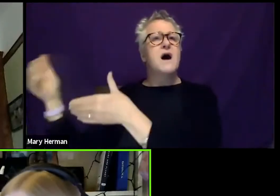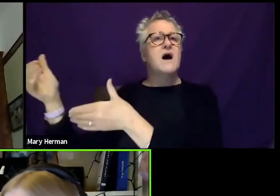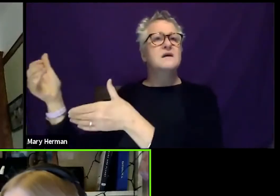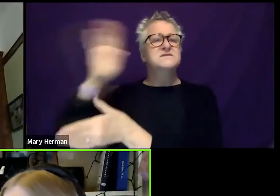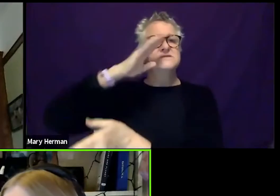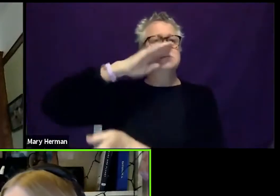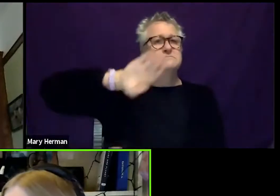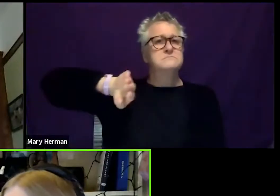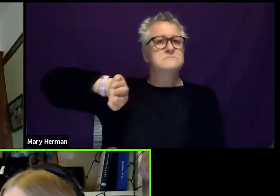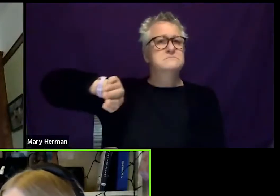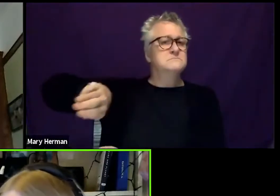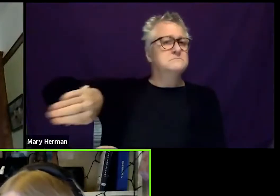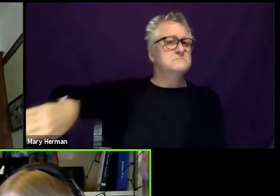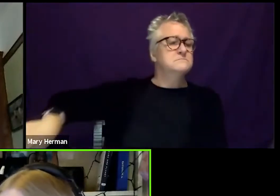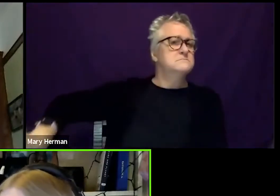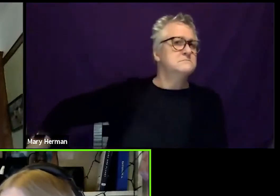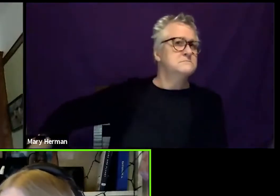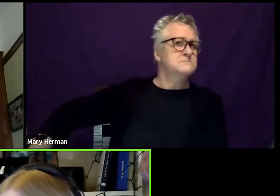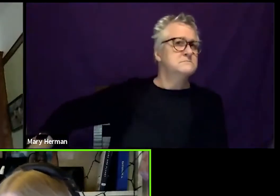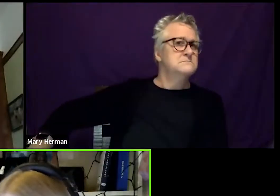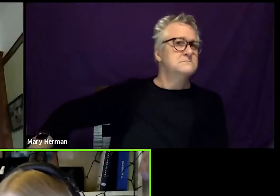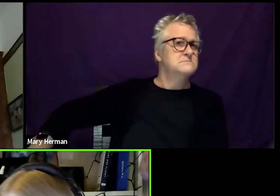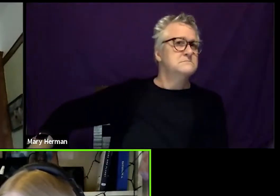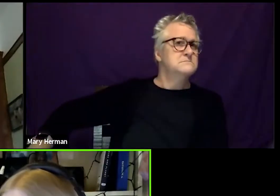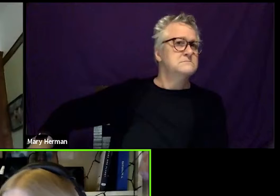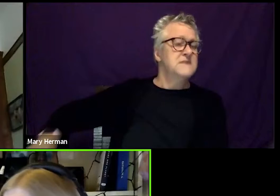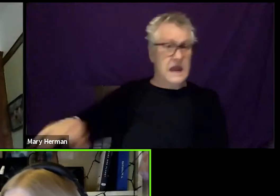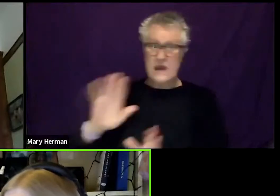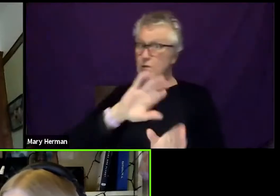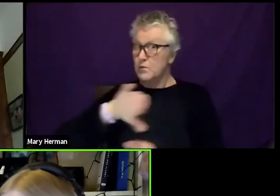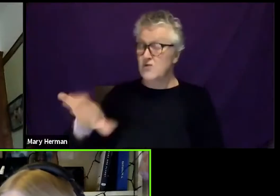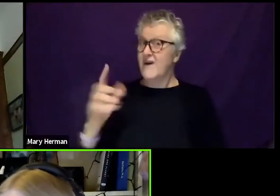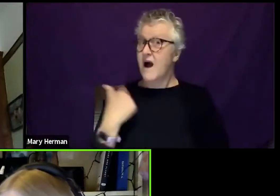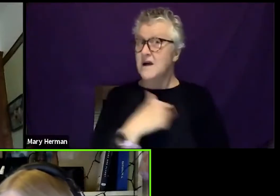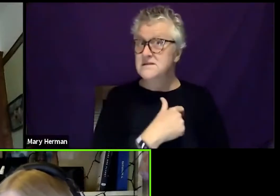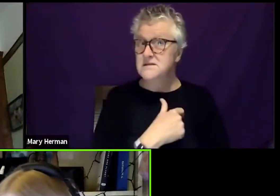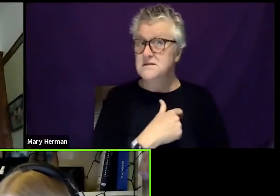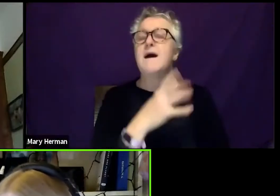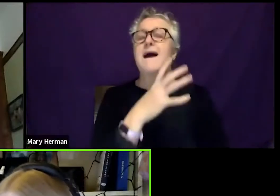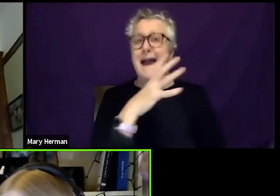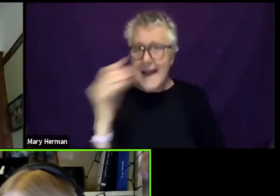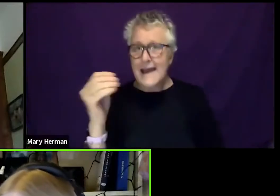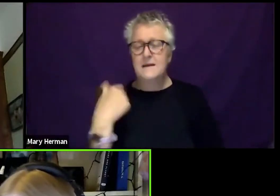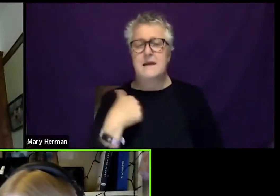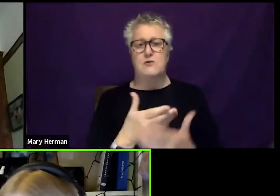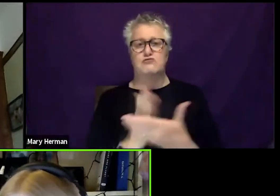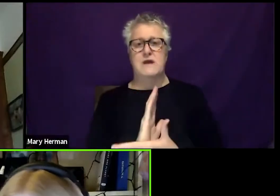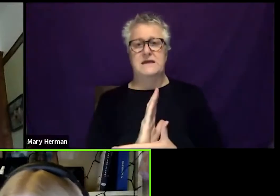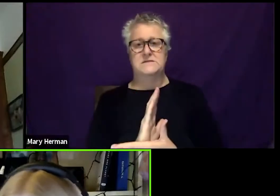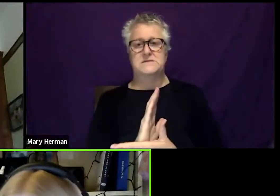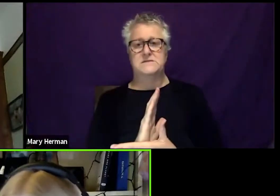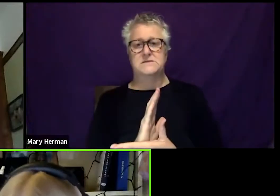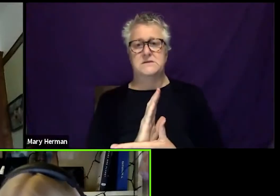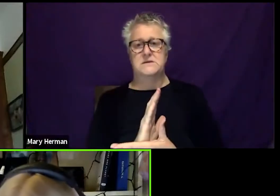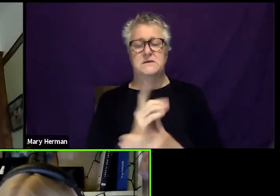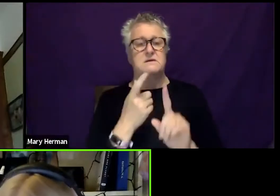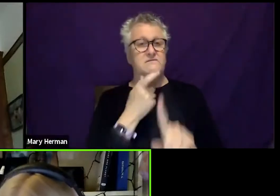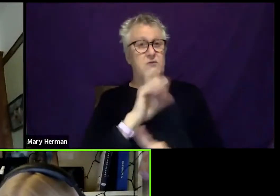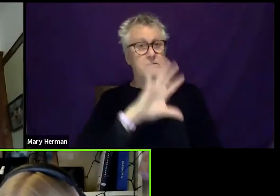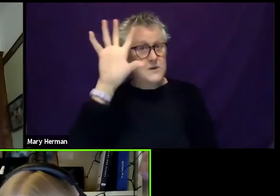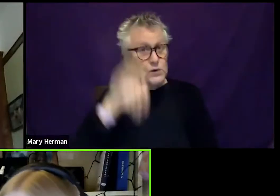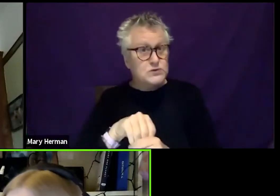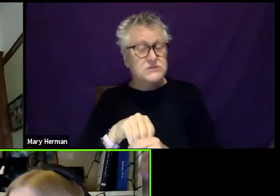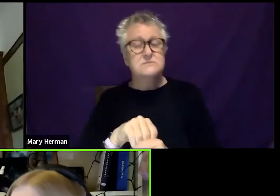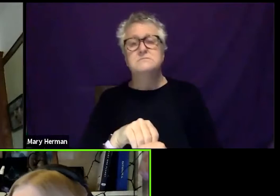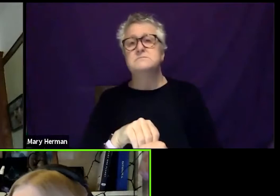equation and remove us and our rights from equality and inclusion with the rest of